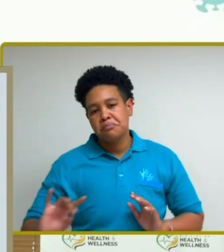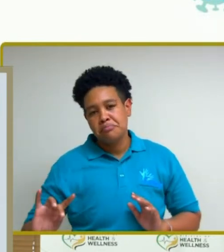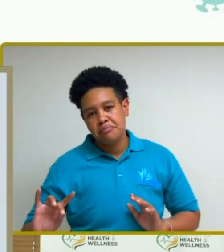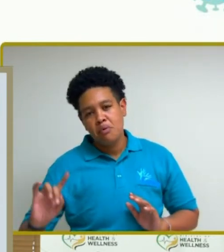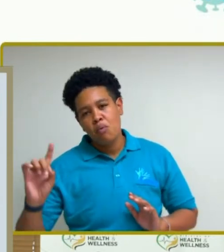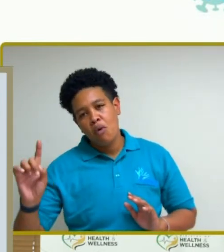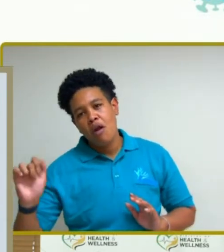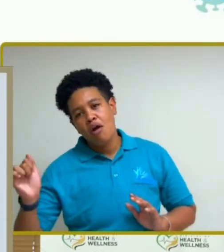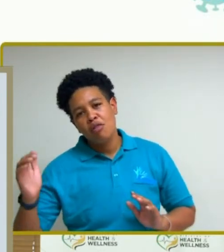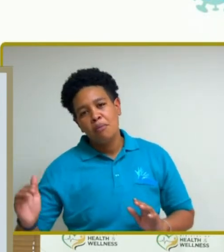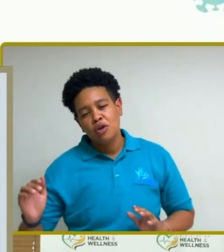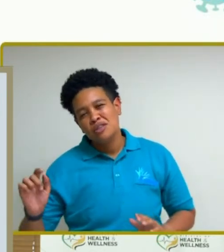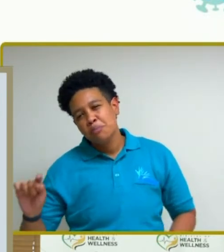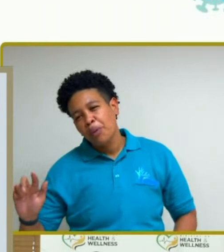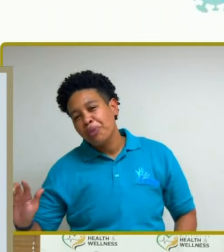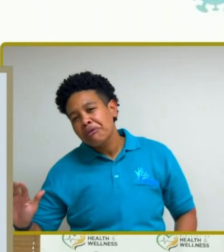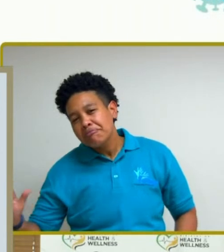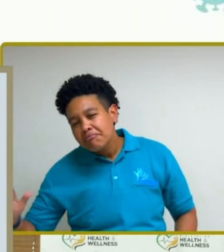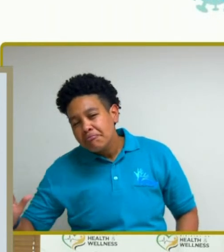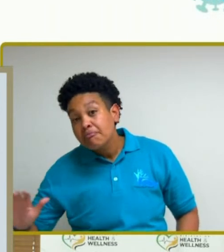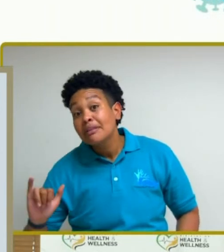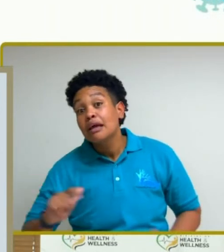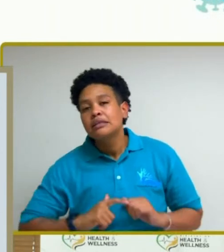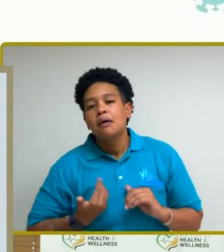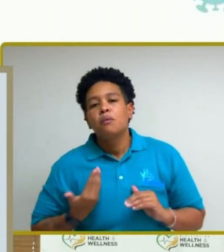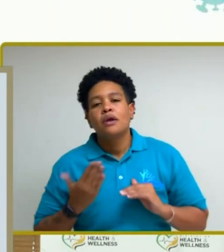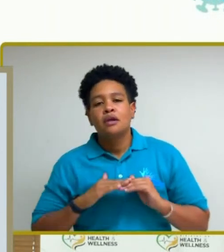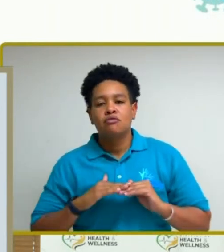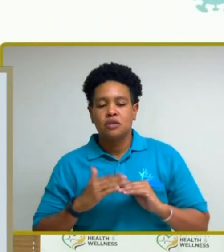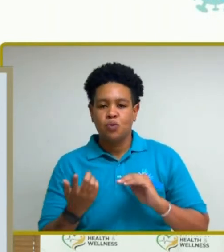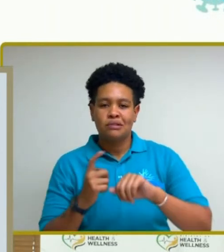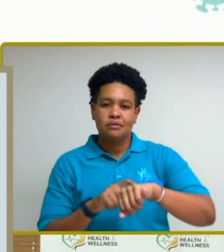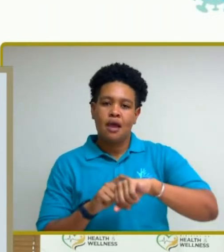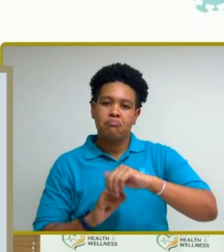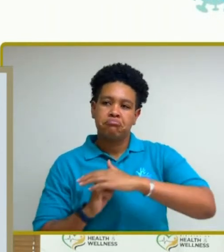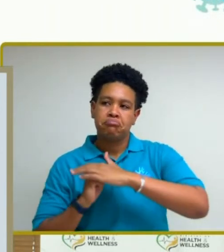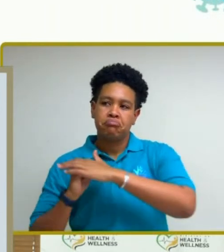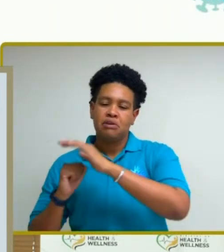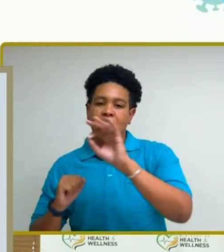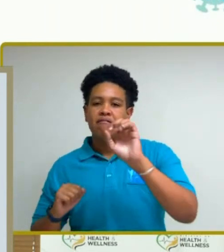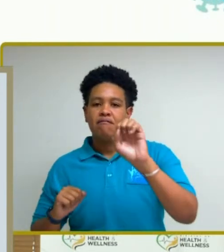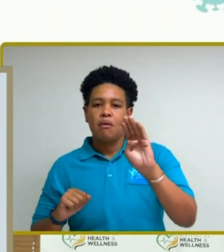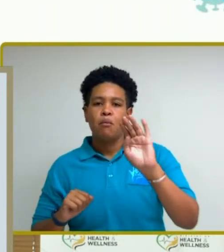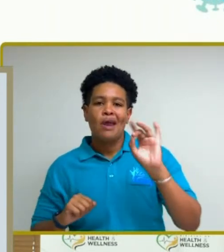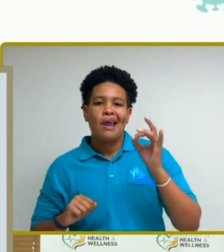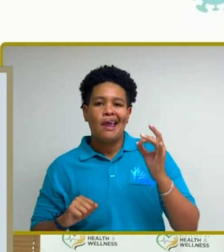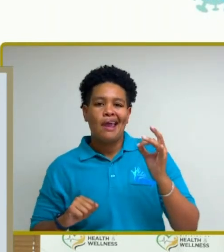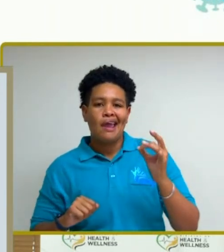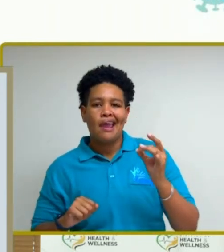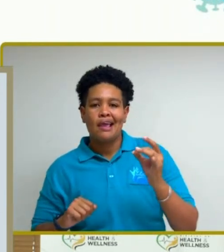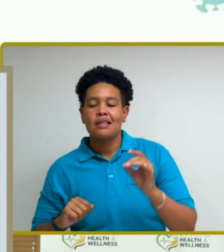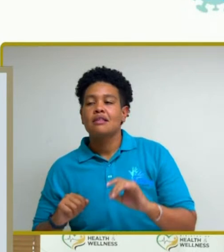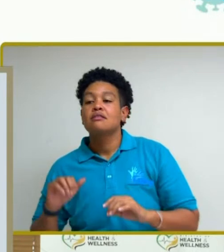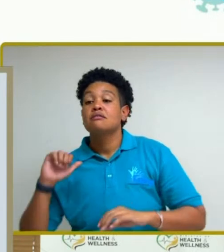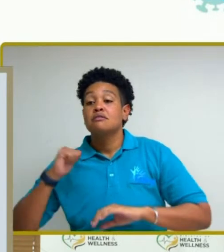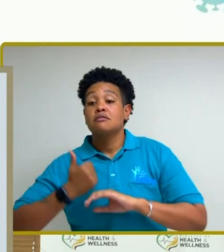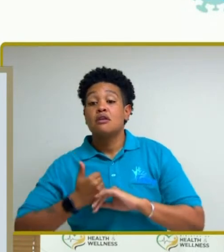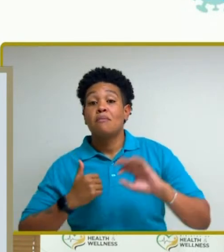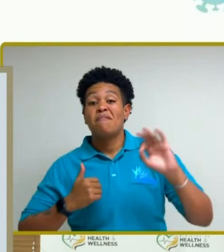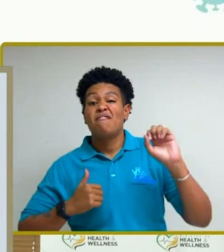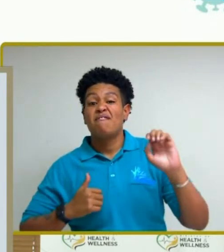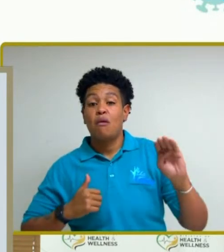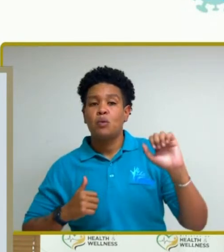have introduced the increased curfew hours on February the 8th, put in place February the